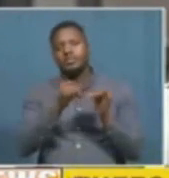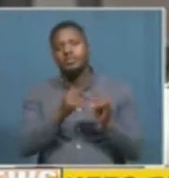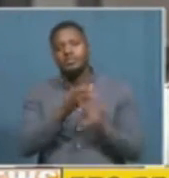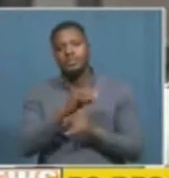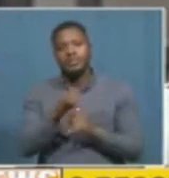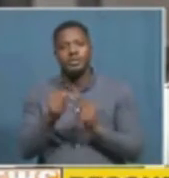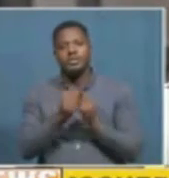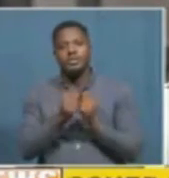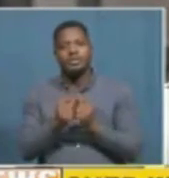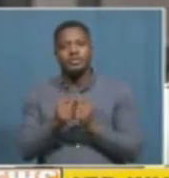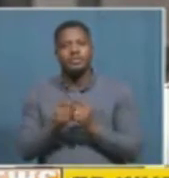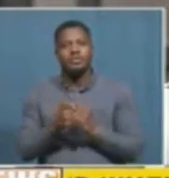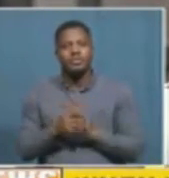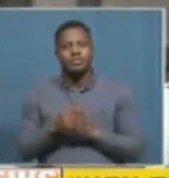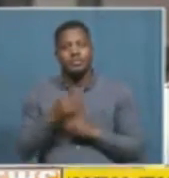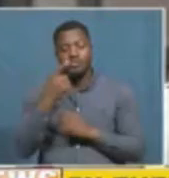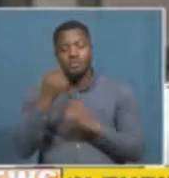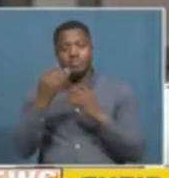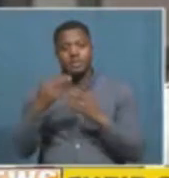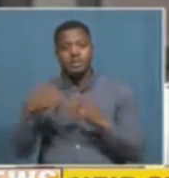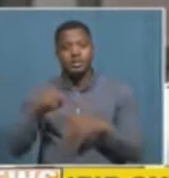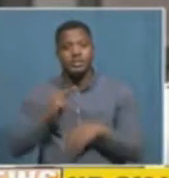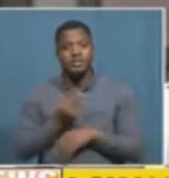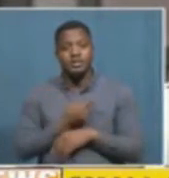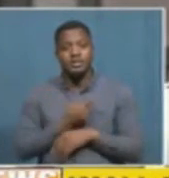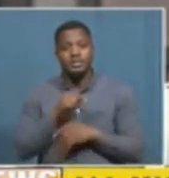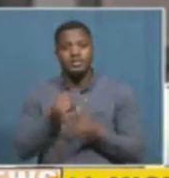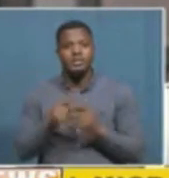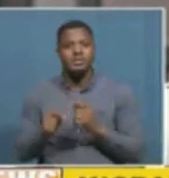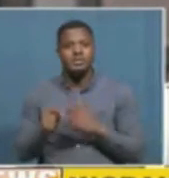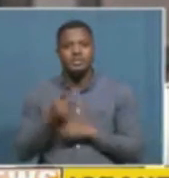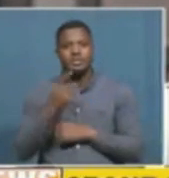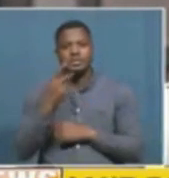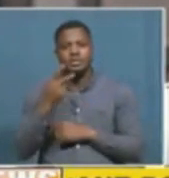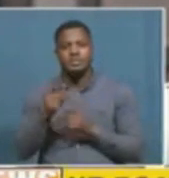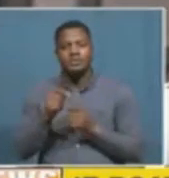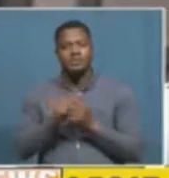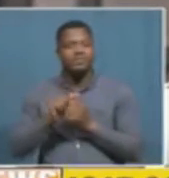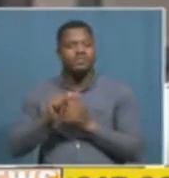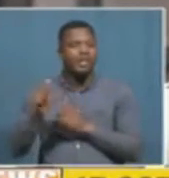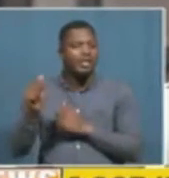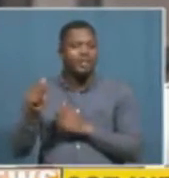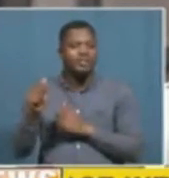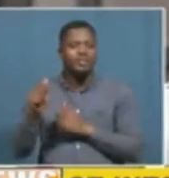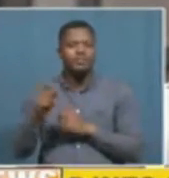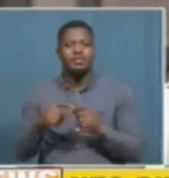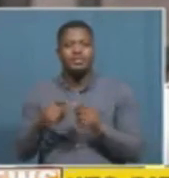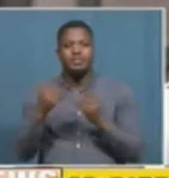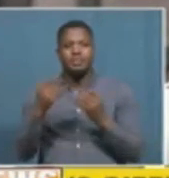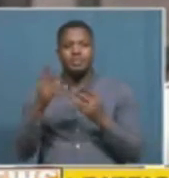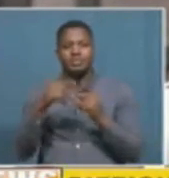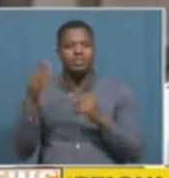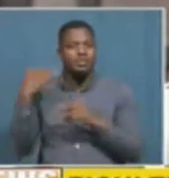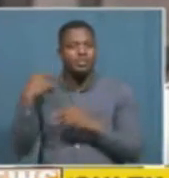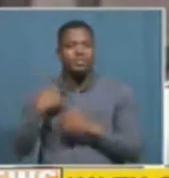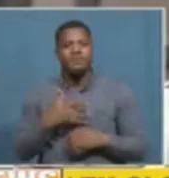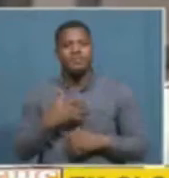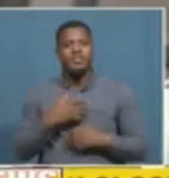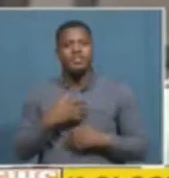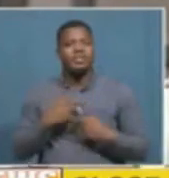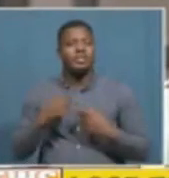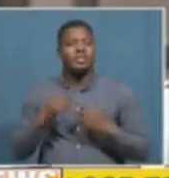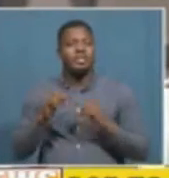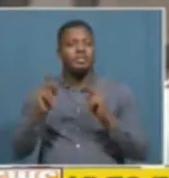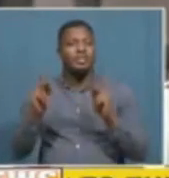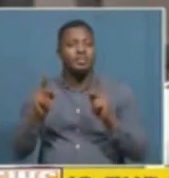together. For many of us, this day seemed so far off, and there were those days we felt like giving up.